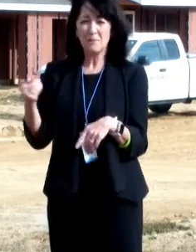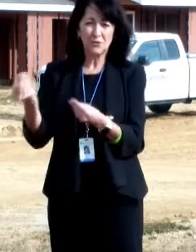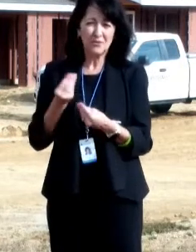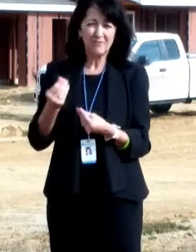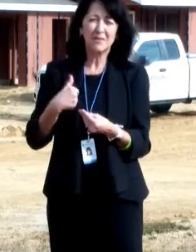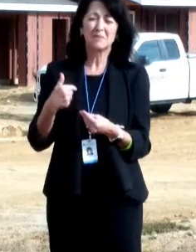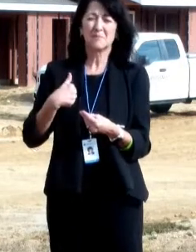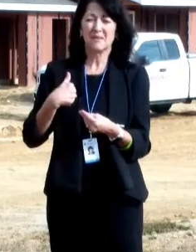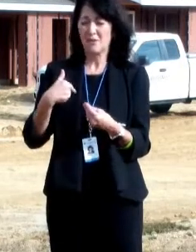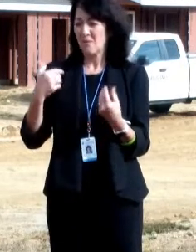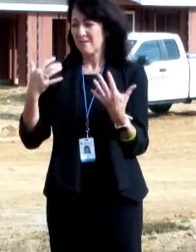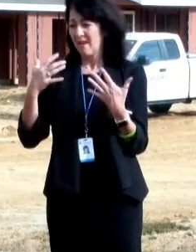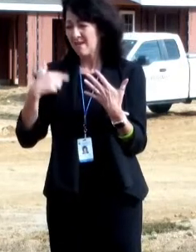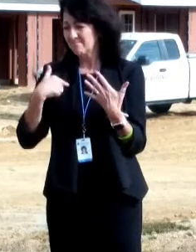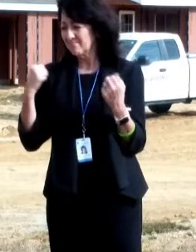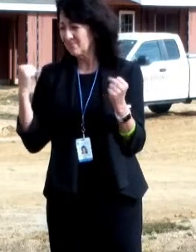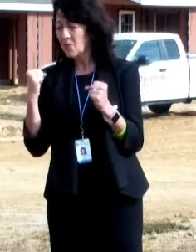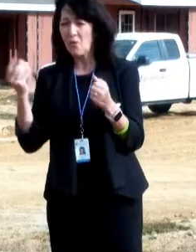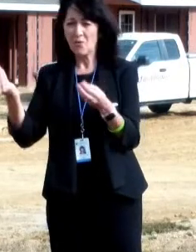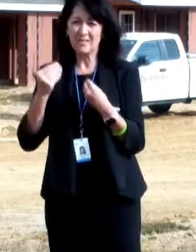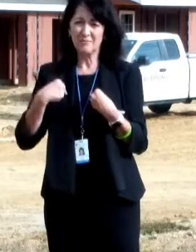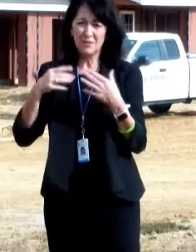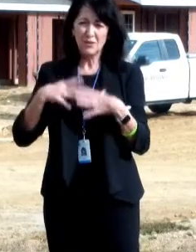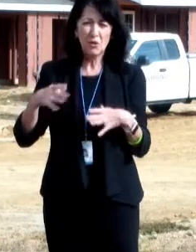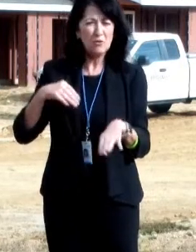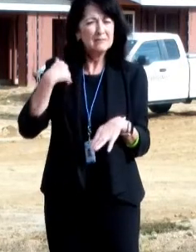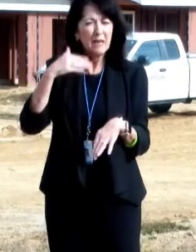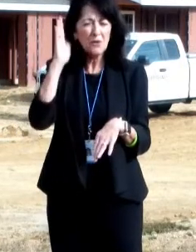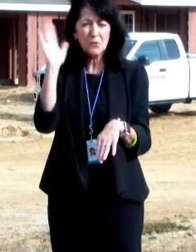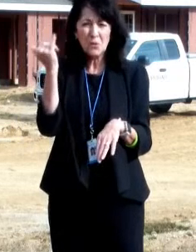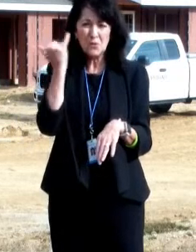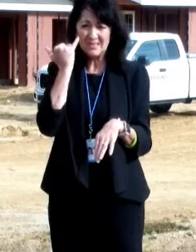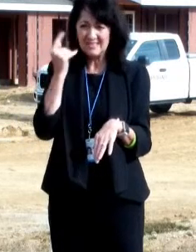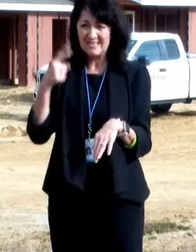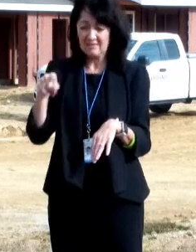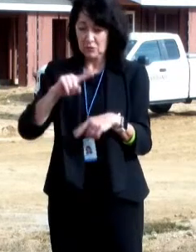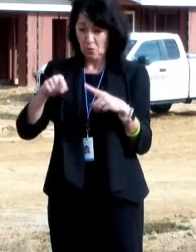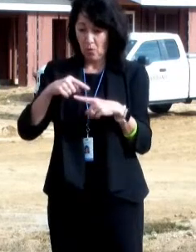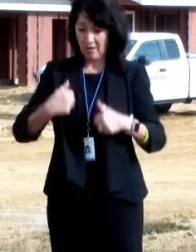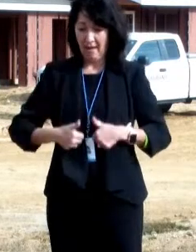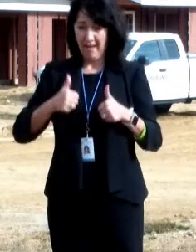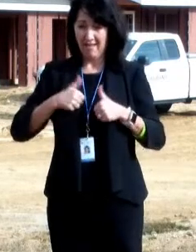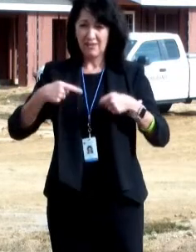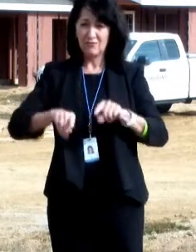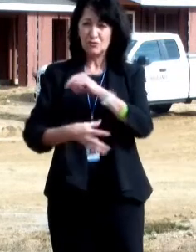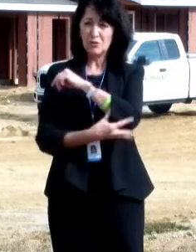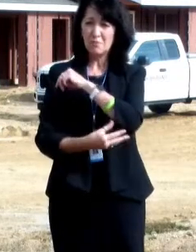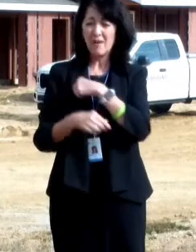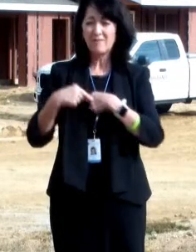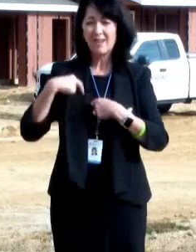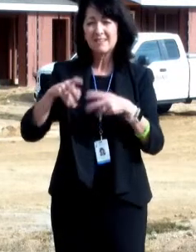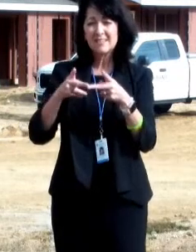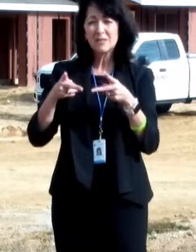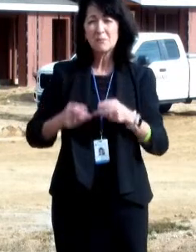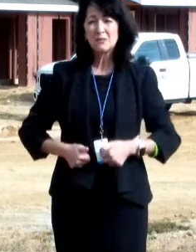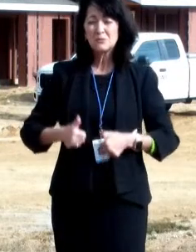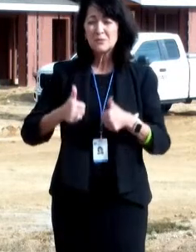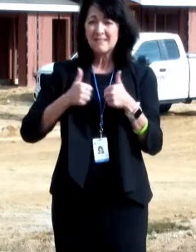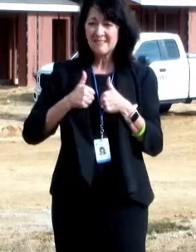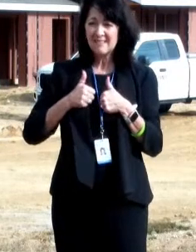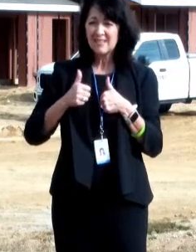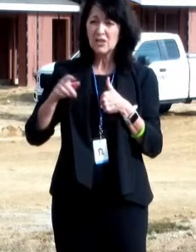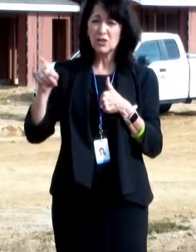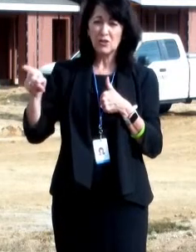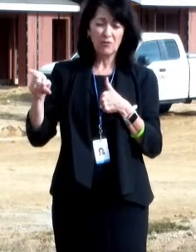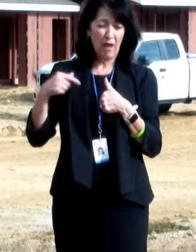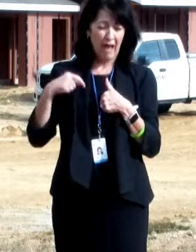welcome me? I don't know that it says much about when I lived in poverty and, you know, I needed a place to live and needed